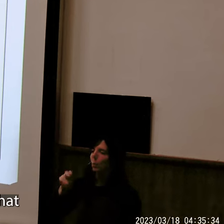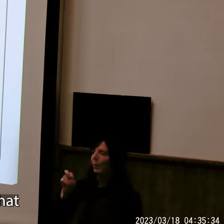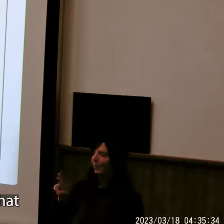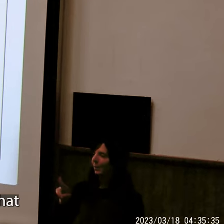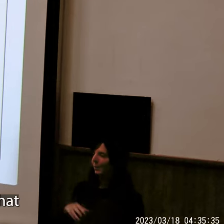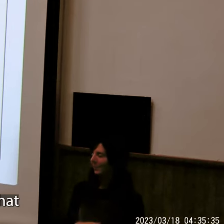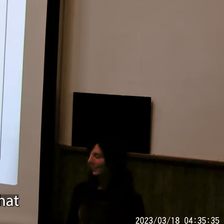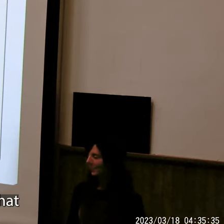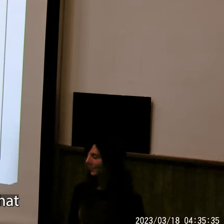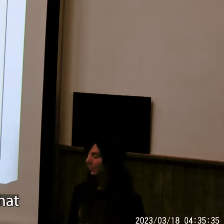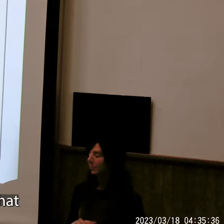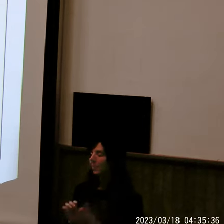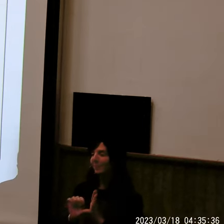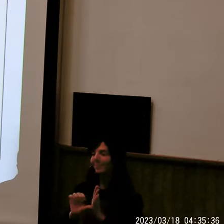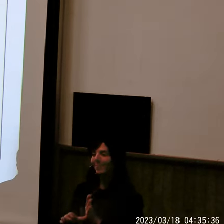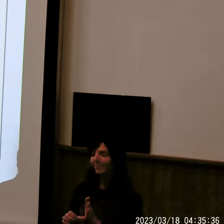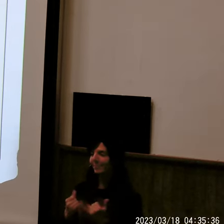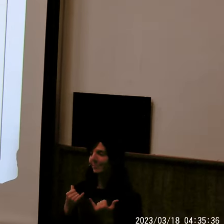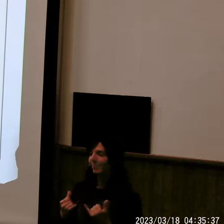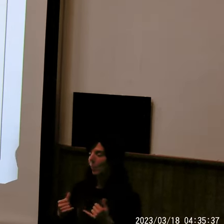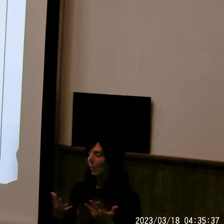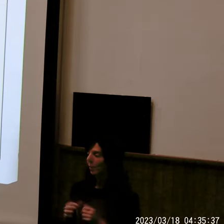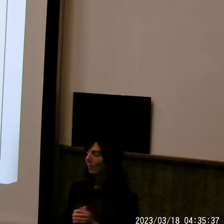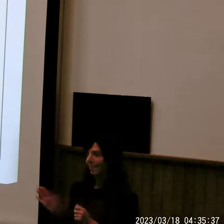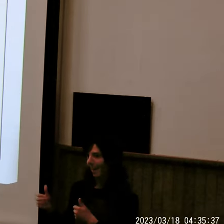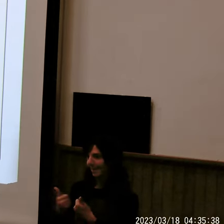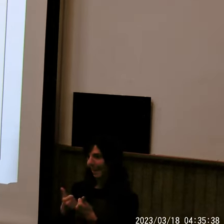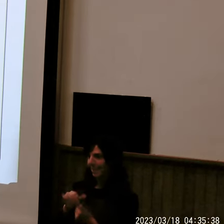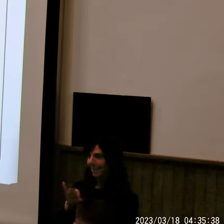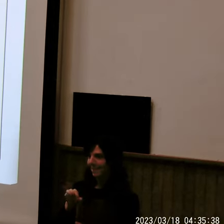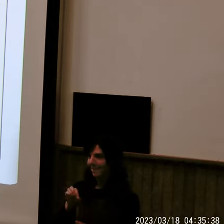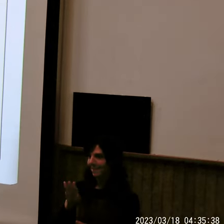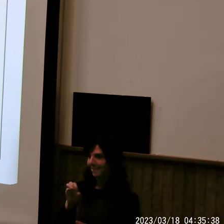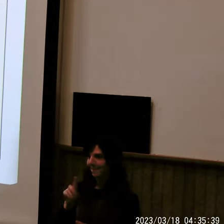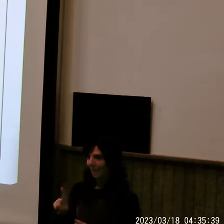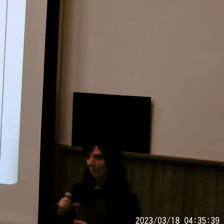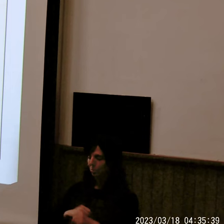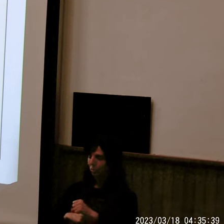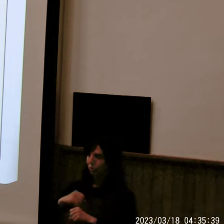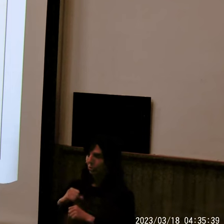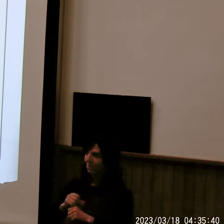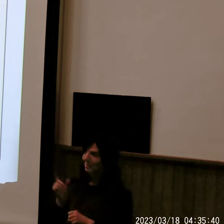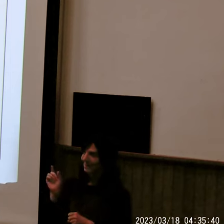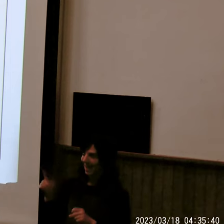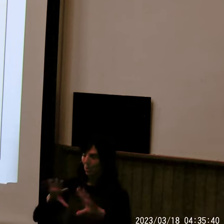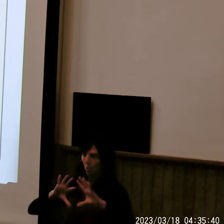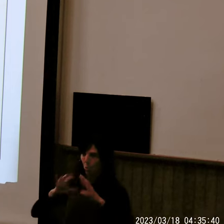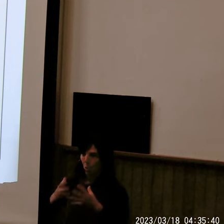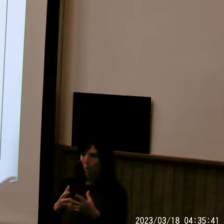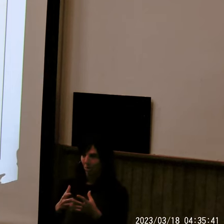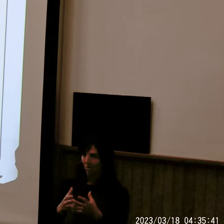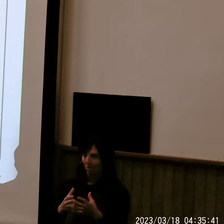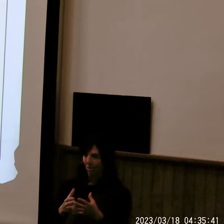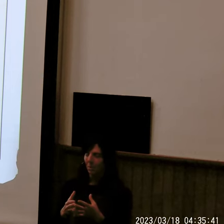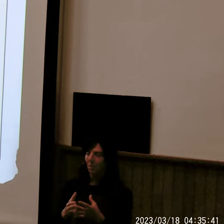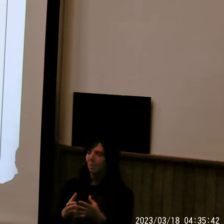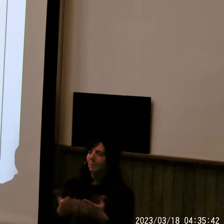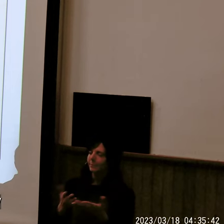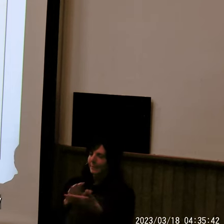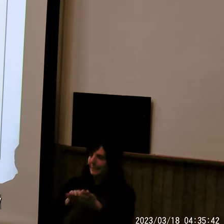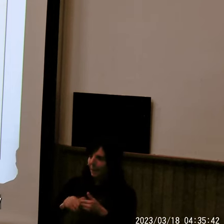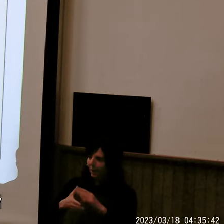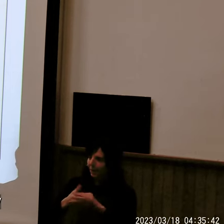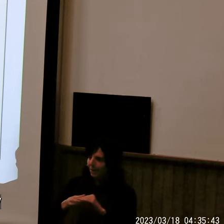But what I want to stress here is that If Found conducts this temporal world building, not just through its narrative, but through its